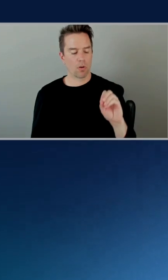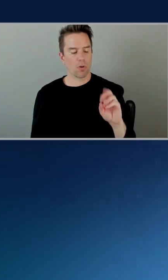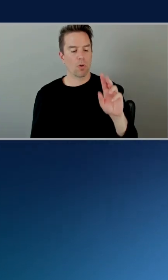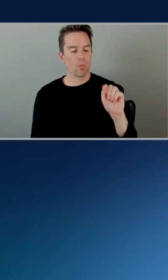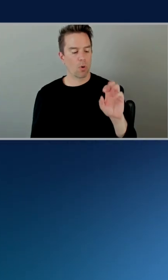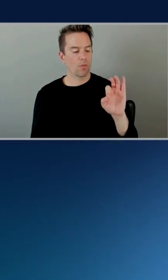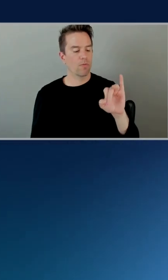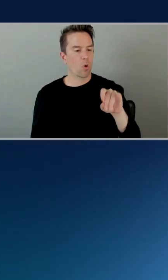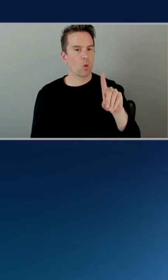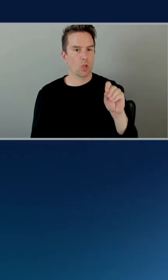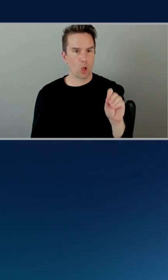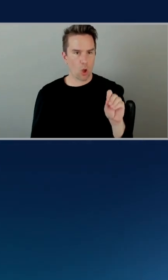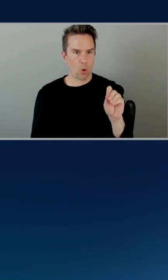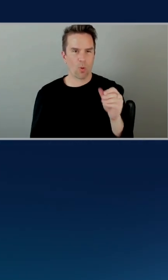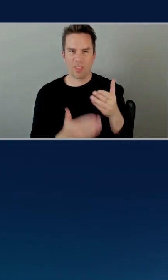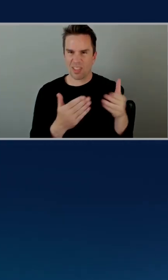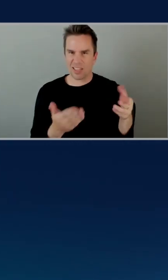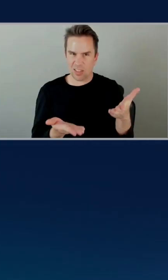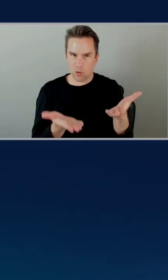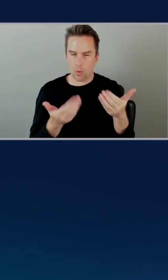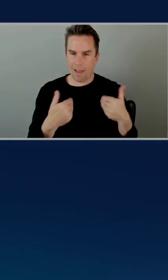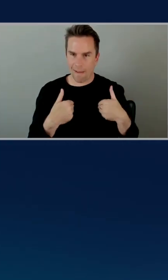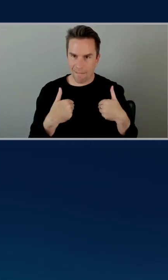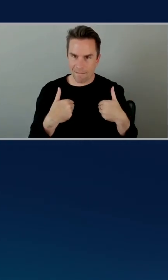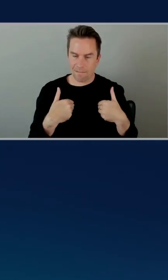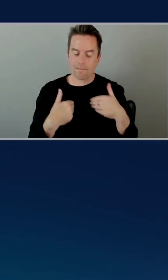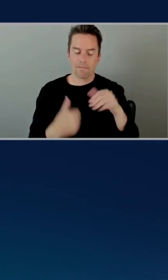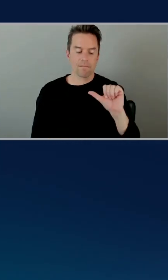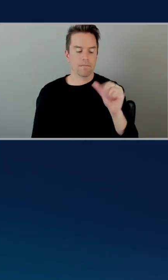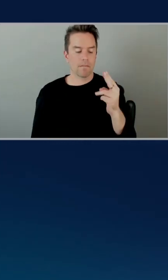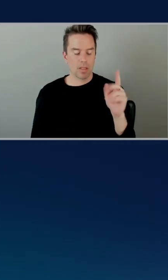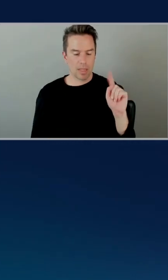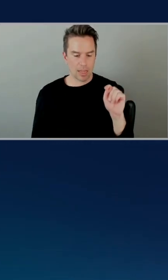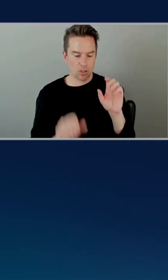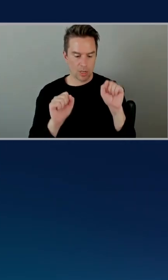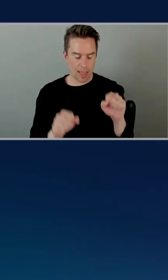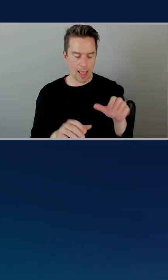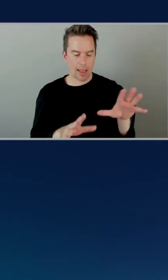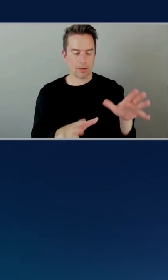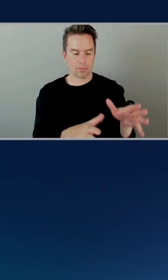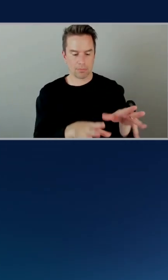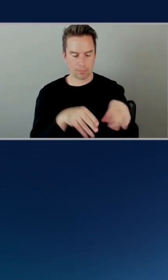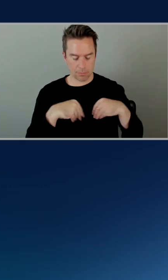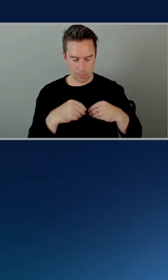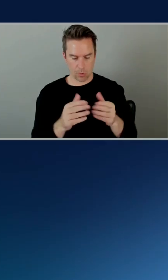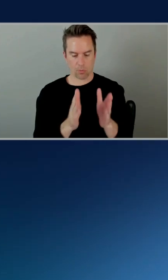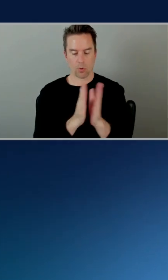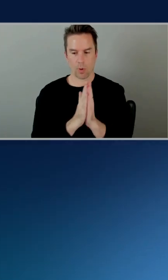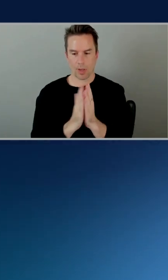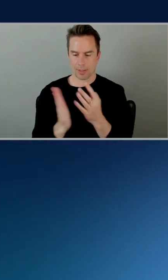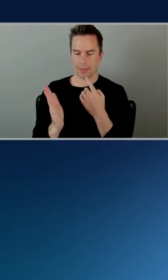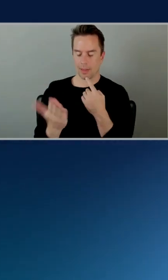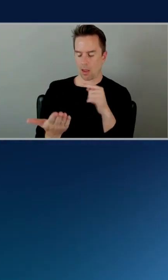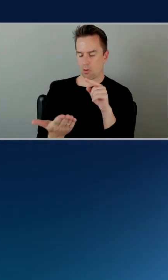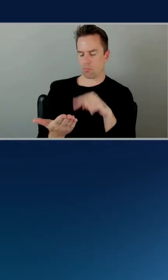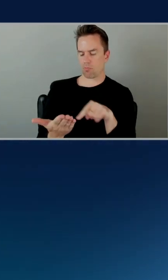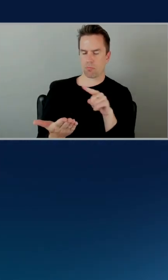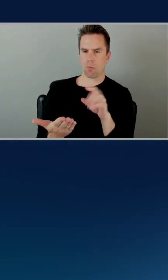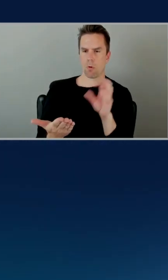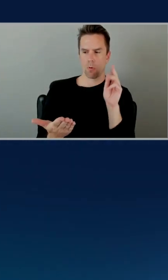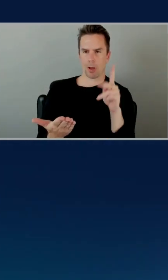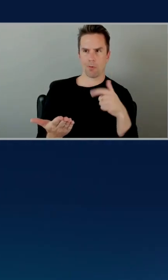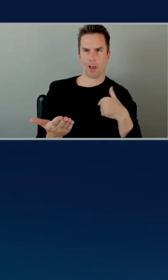agent then can take the user's request and figure out, okay, do I need to go and look in the knowledge base, or do I need